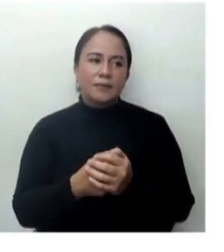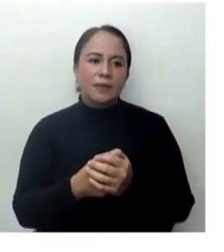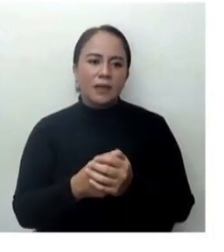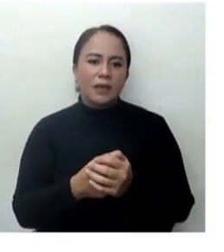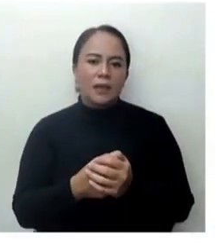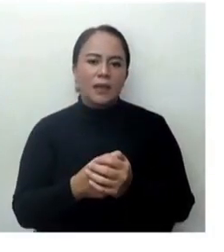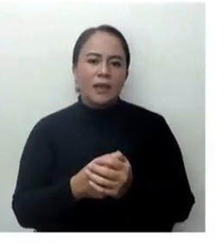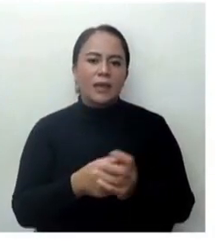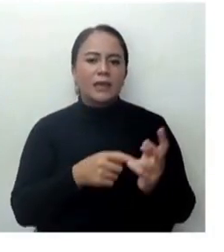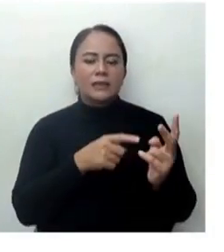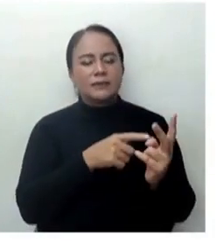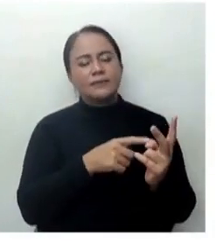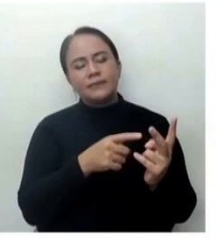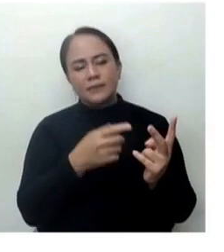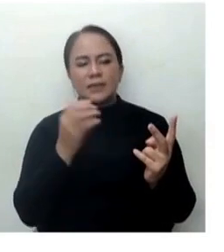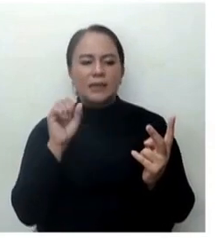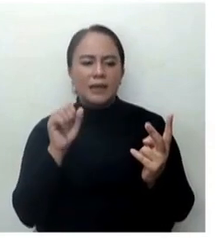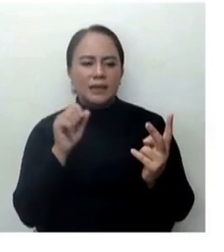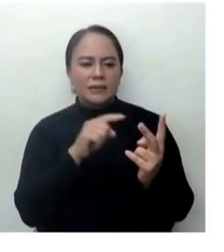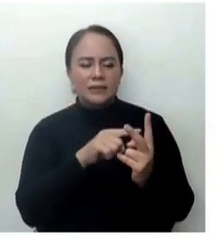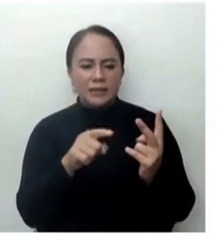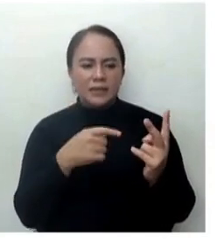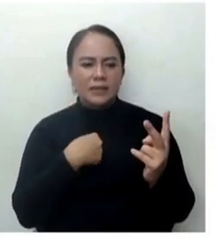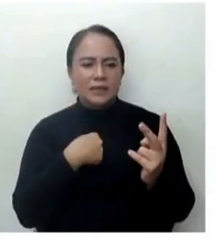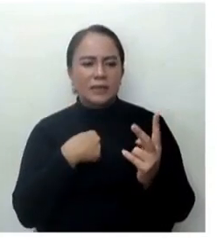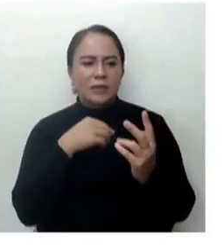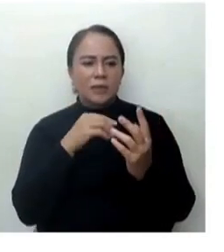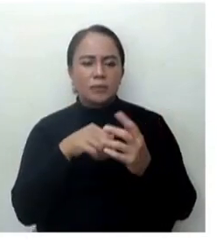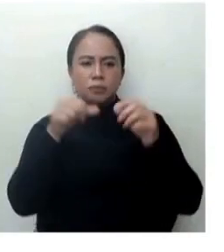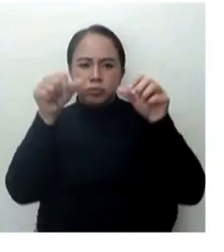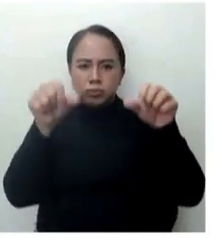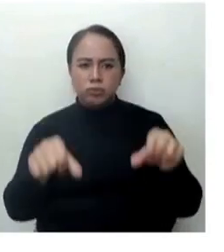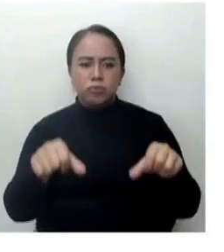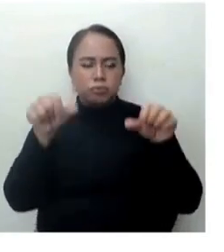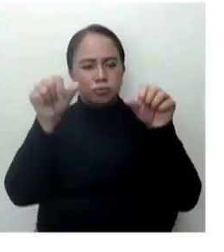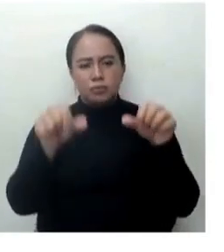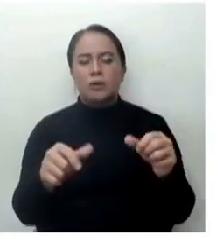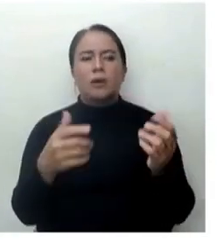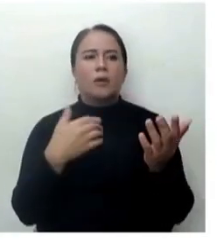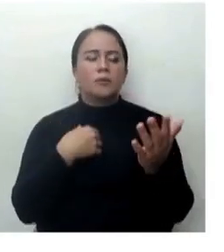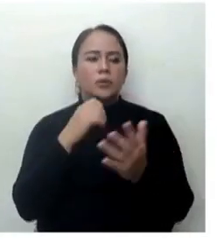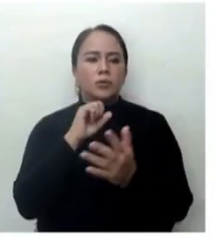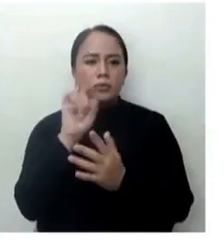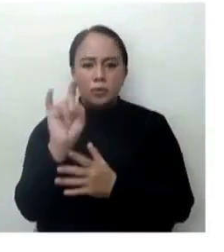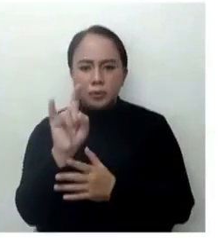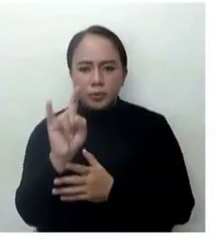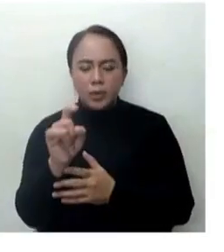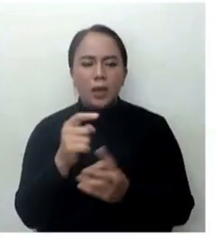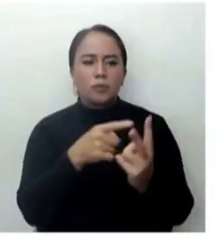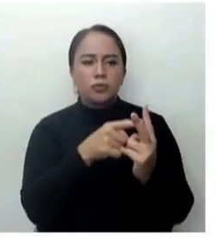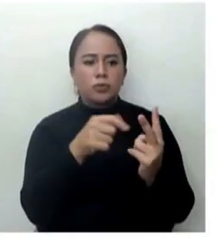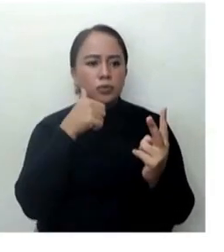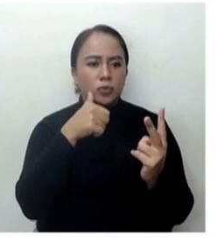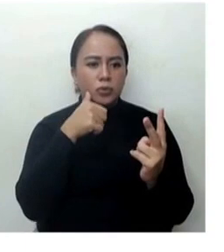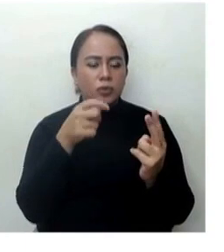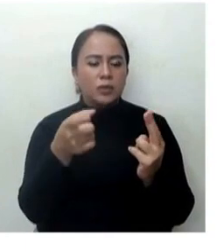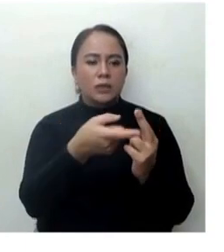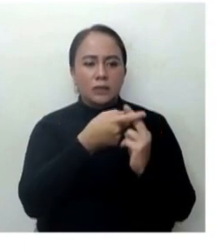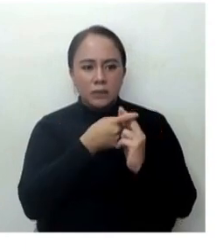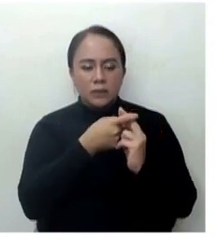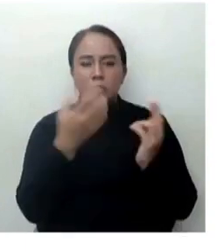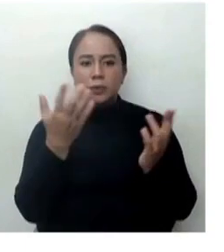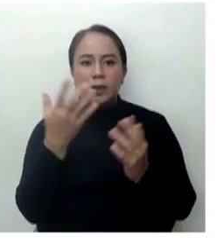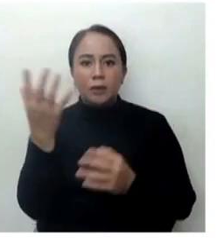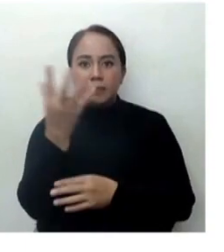This is despite the fact that there were posts in social media on the day of the abduction, that there were two girls that were abducted in Bataan.